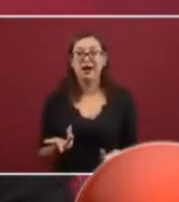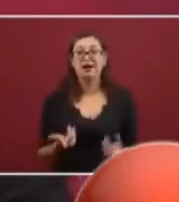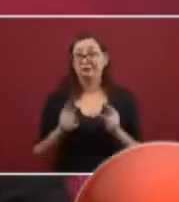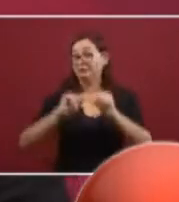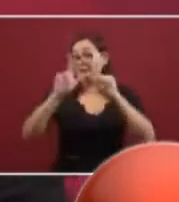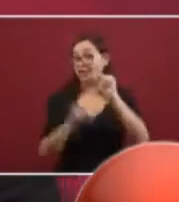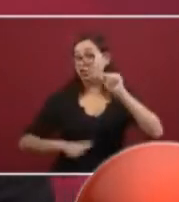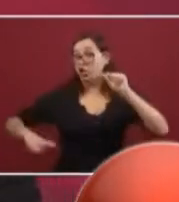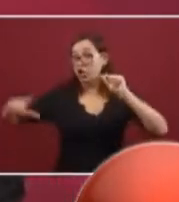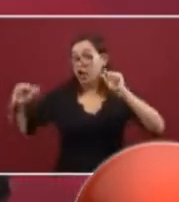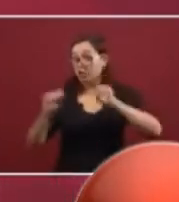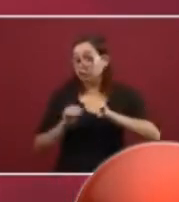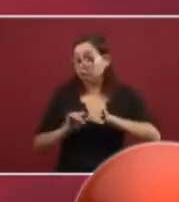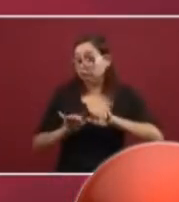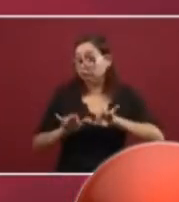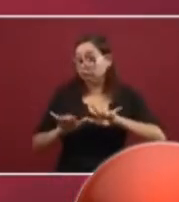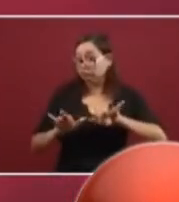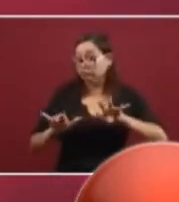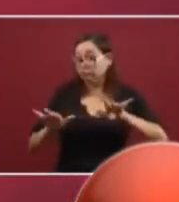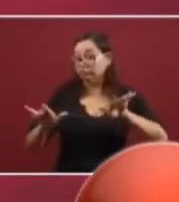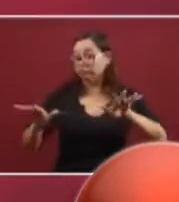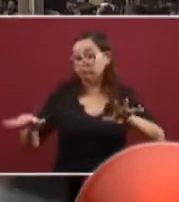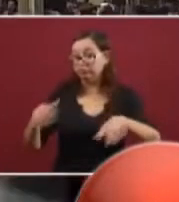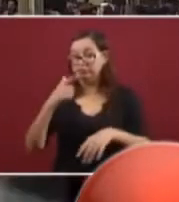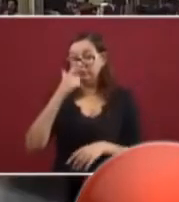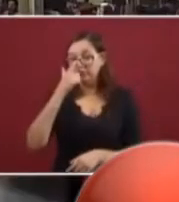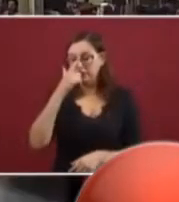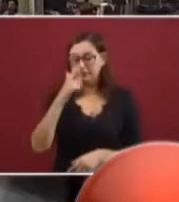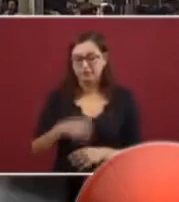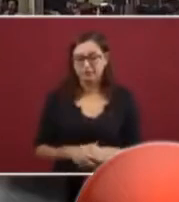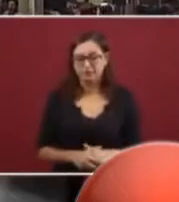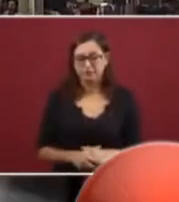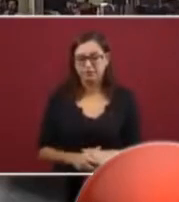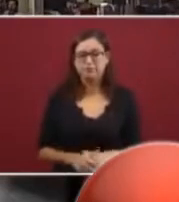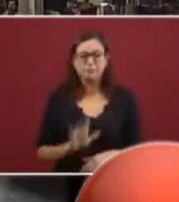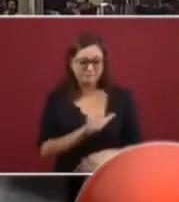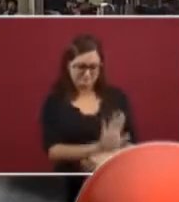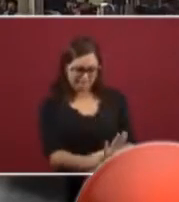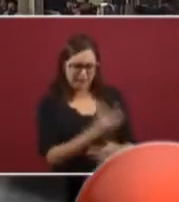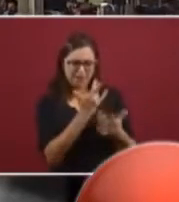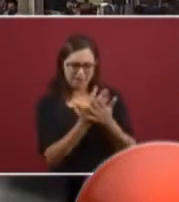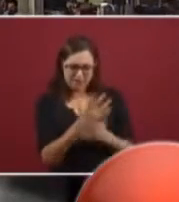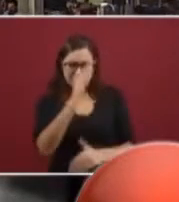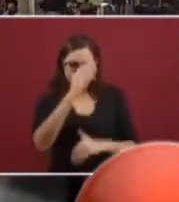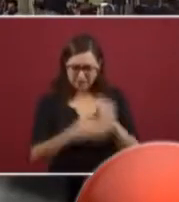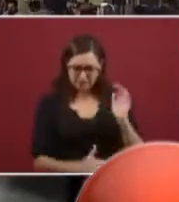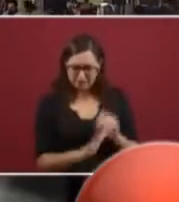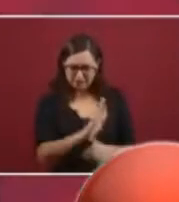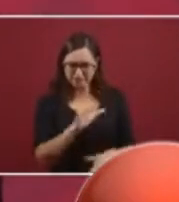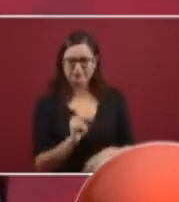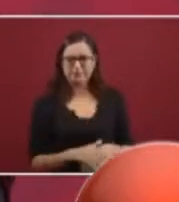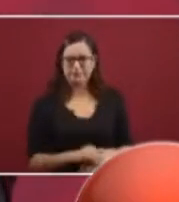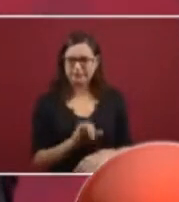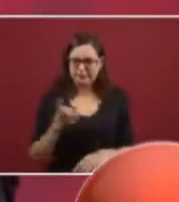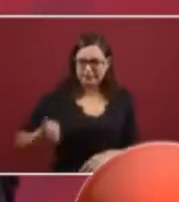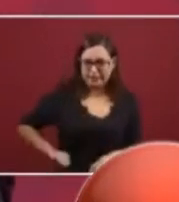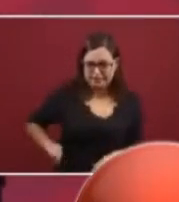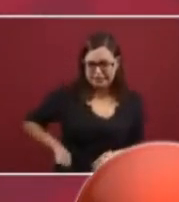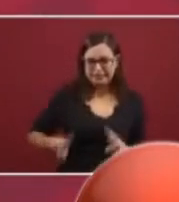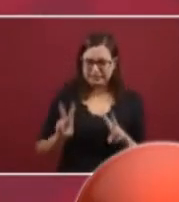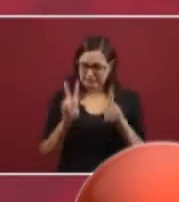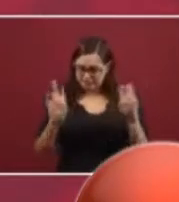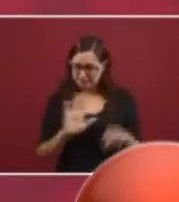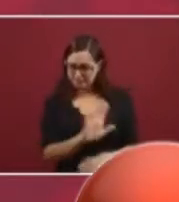then they did have a national chain, then they did use the news, making point that they never put him on the news.